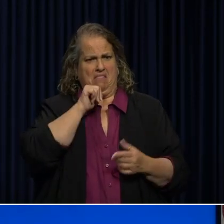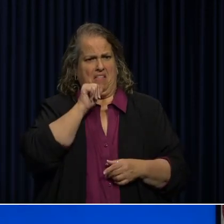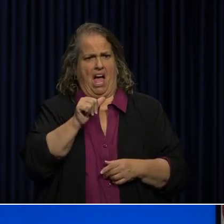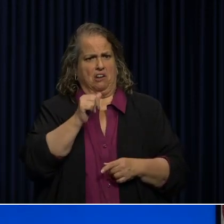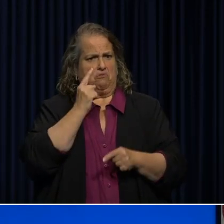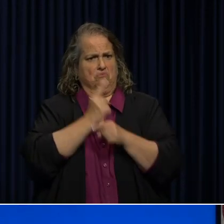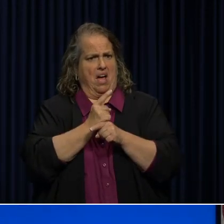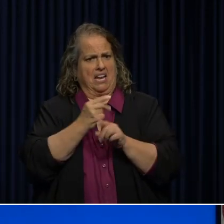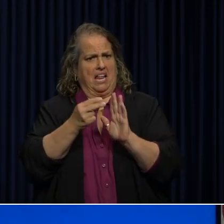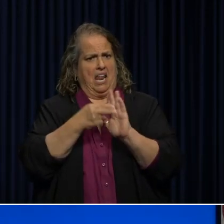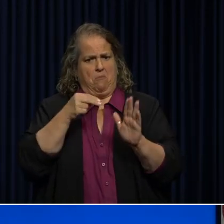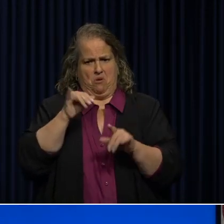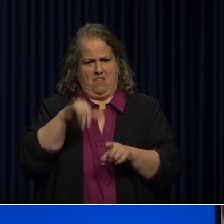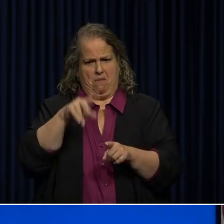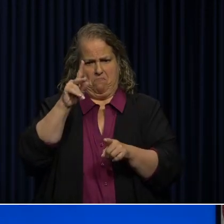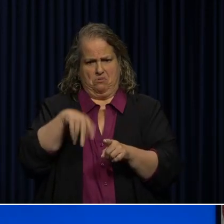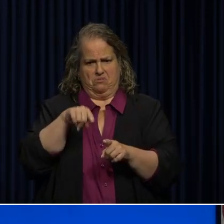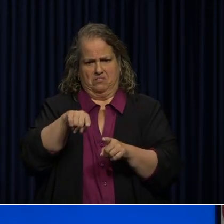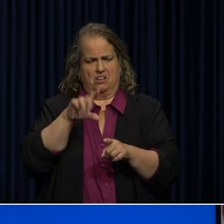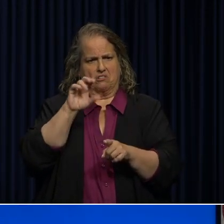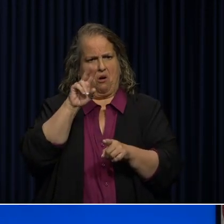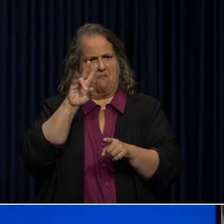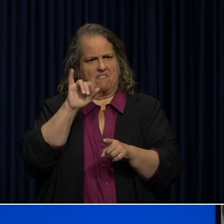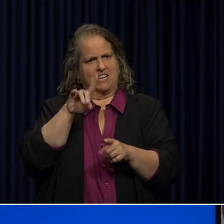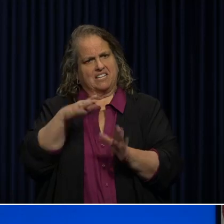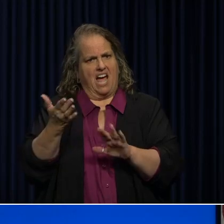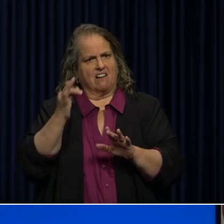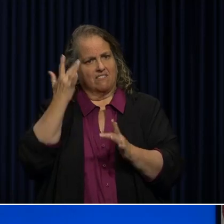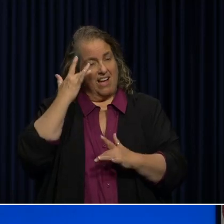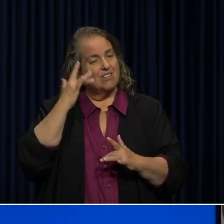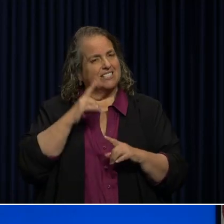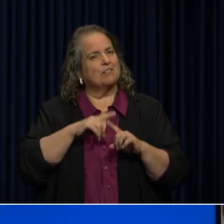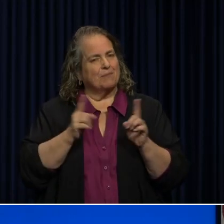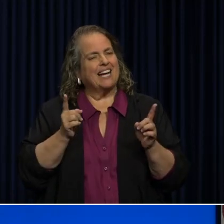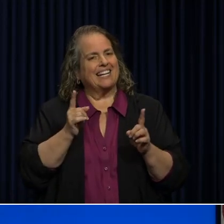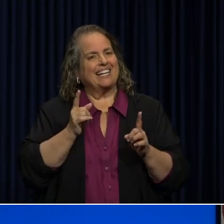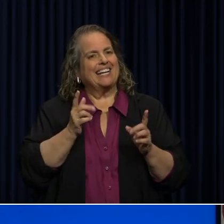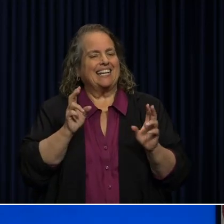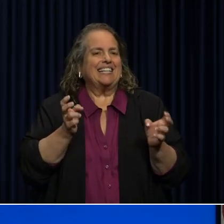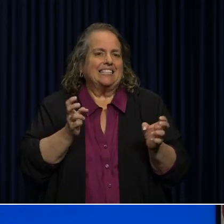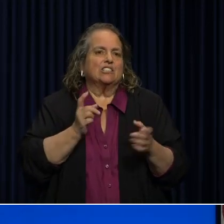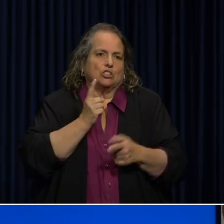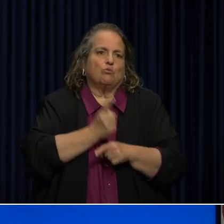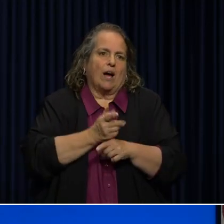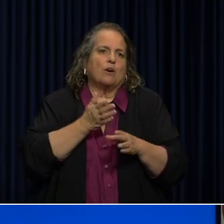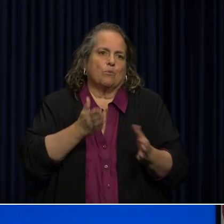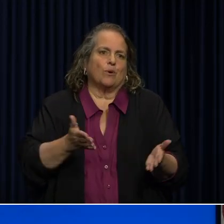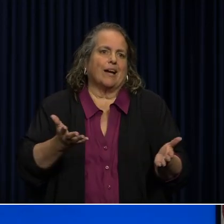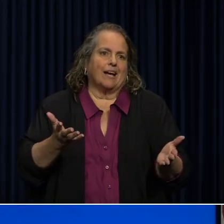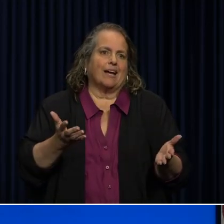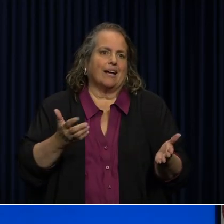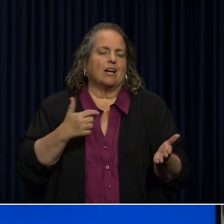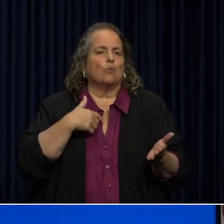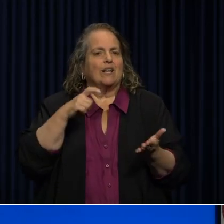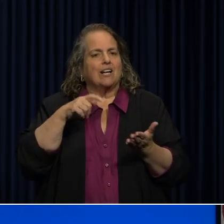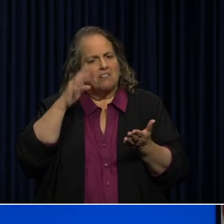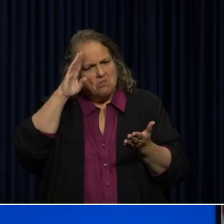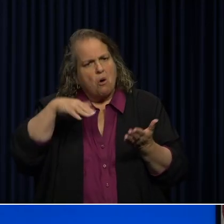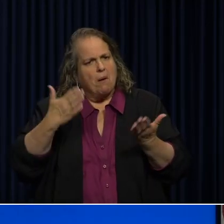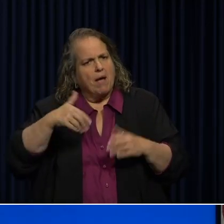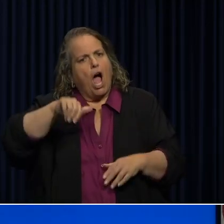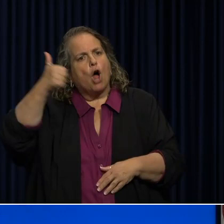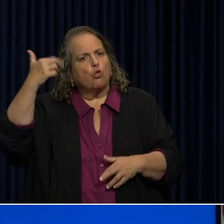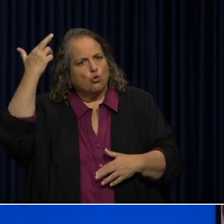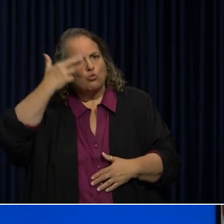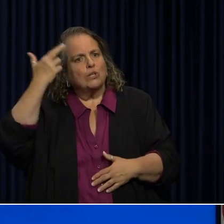this disease in the right way, and everybody deserves to be counted. Yeah, there are other reasons, but